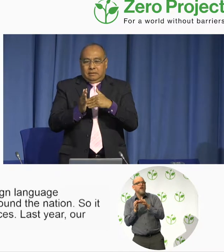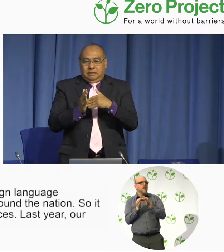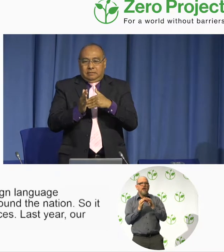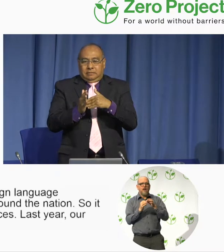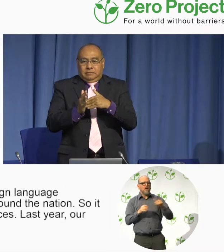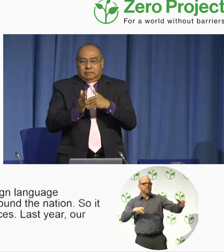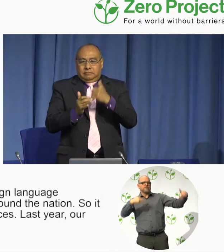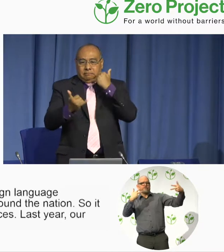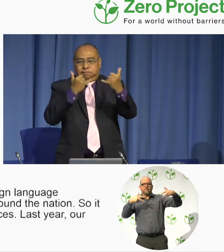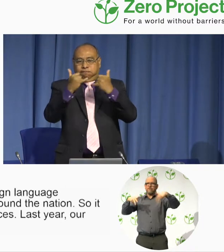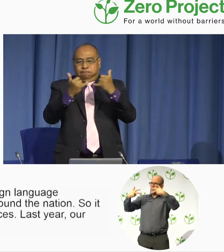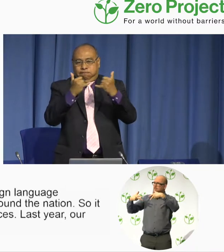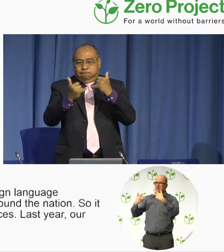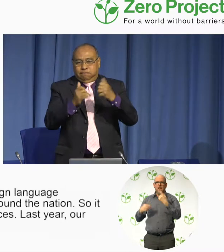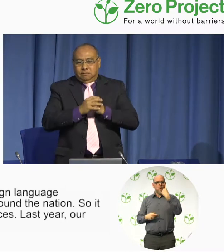relay